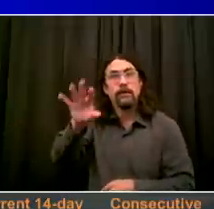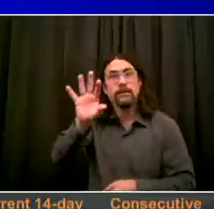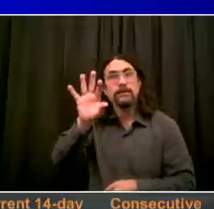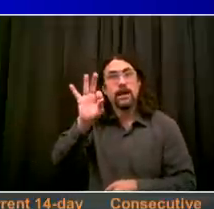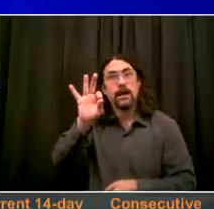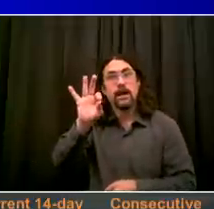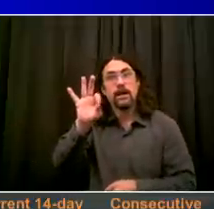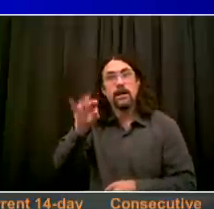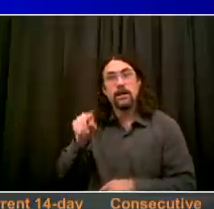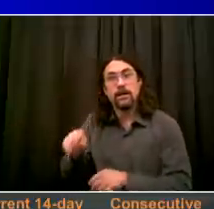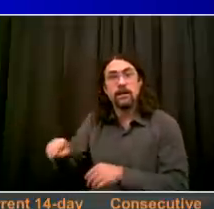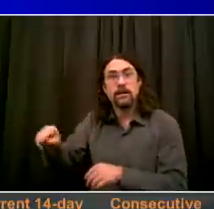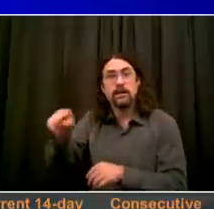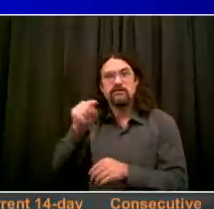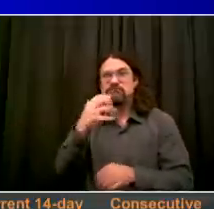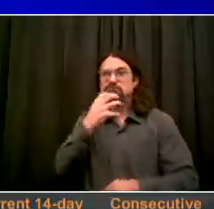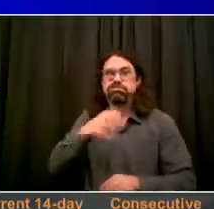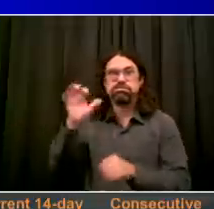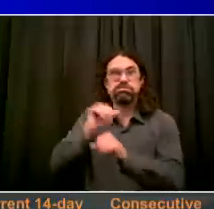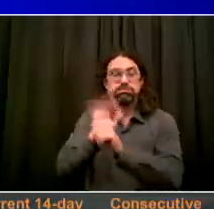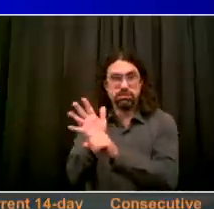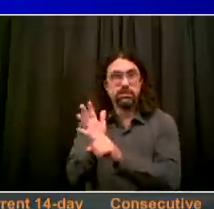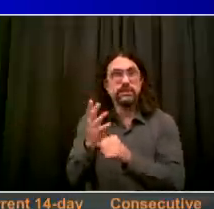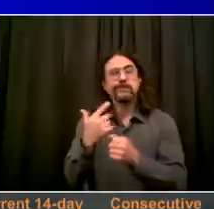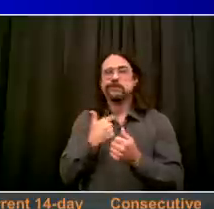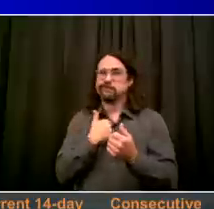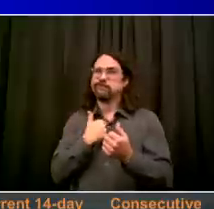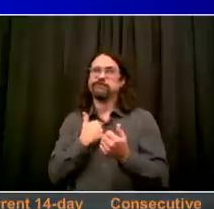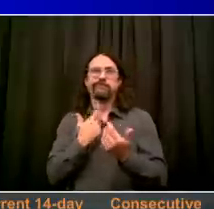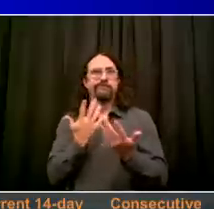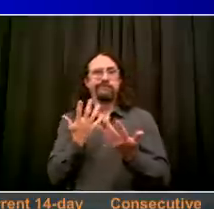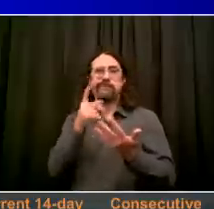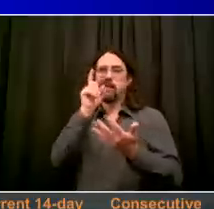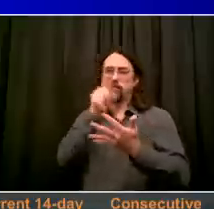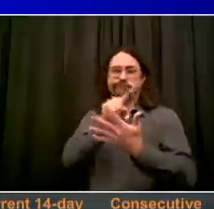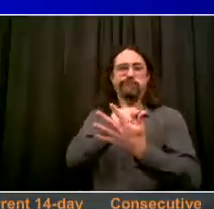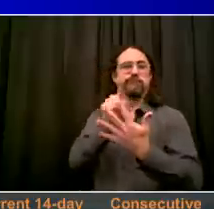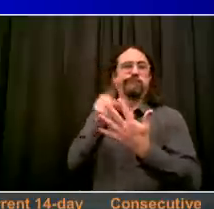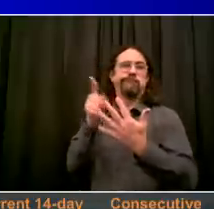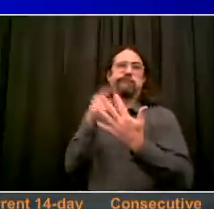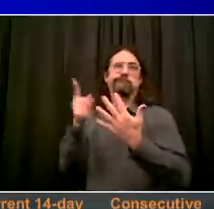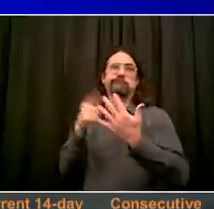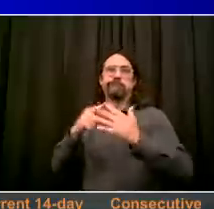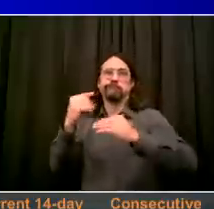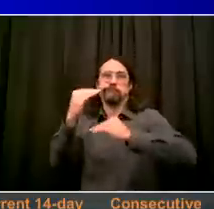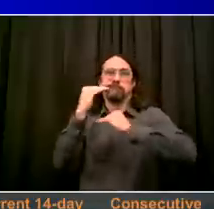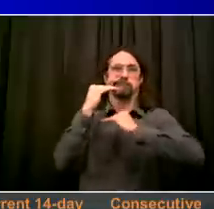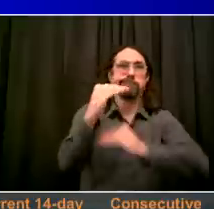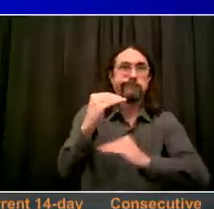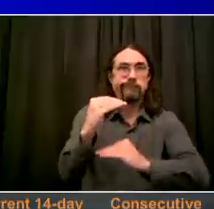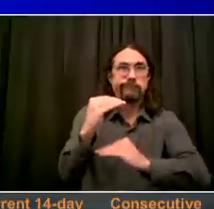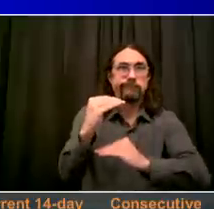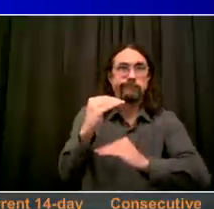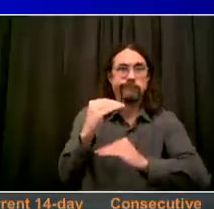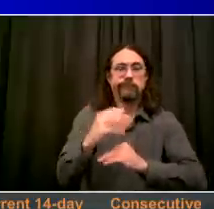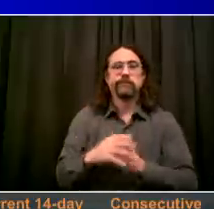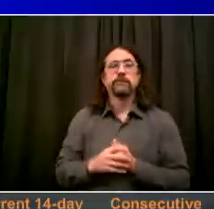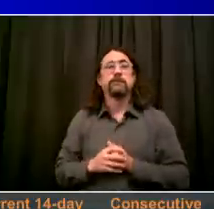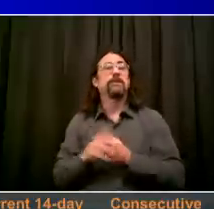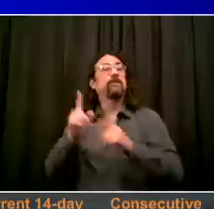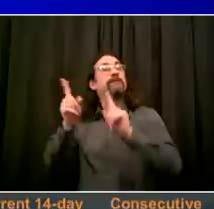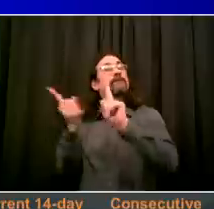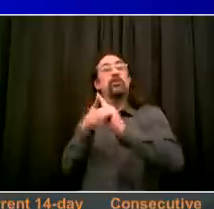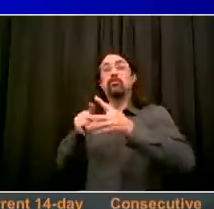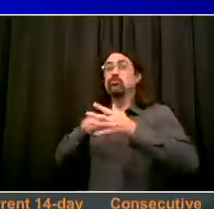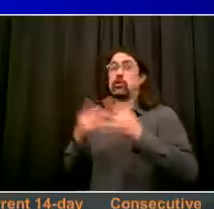our schools in the 9 high-risk zip codes, those schools, both public and non-public, are closed as of this